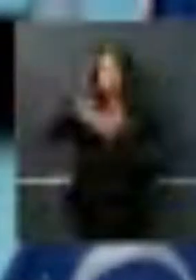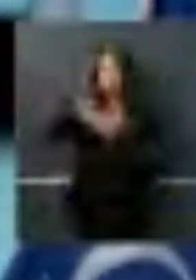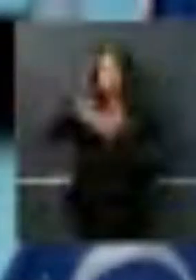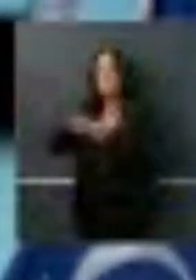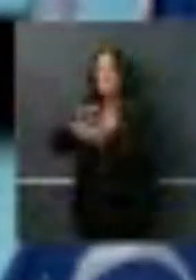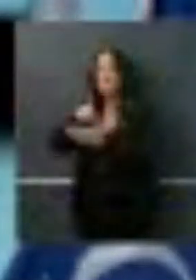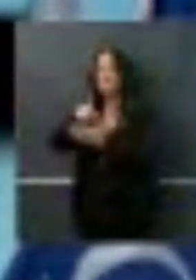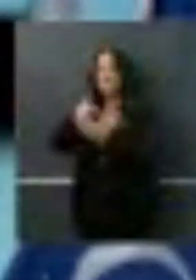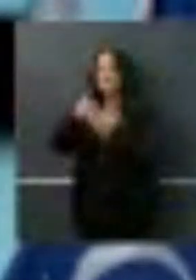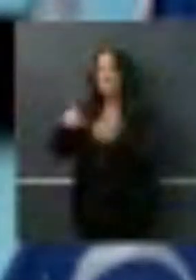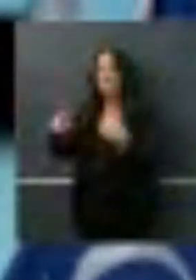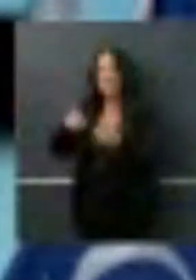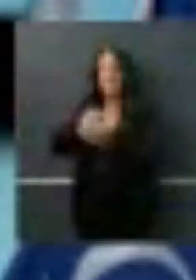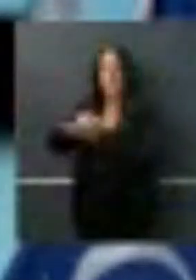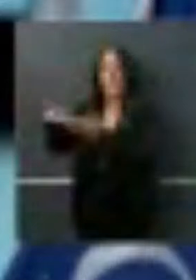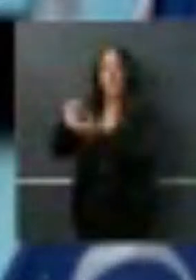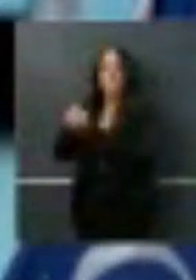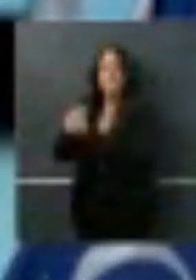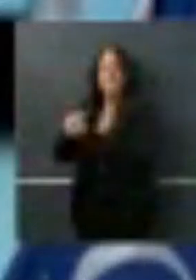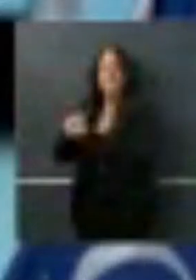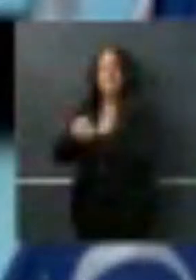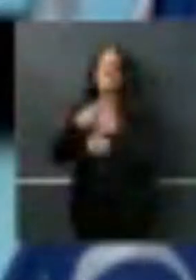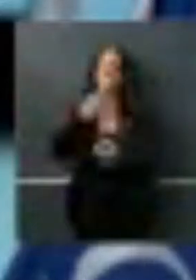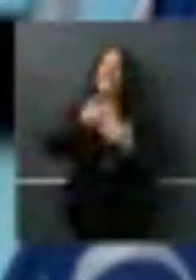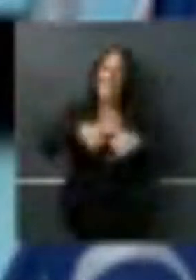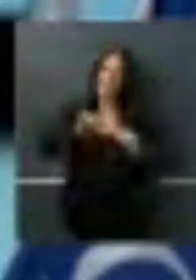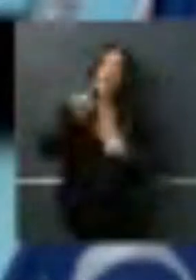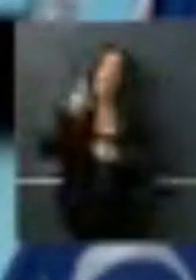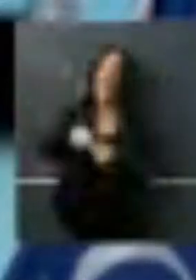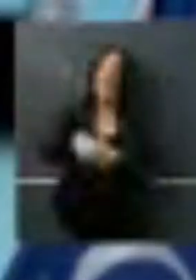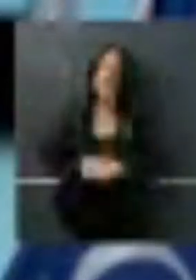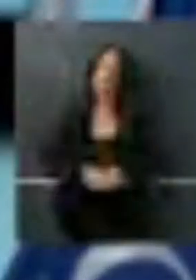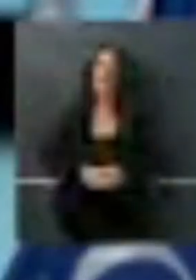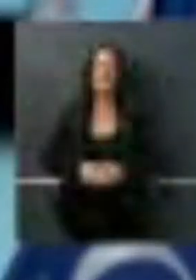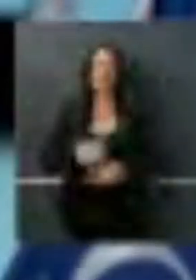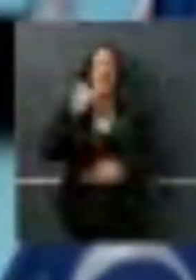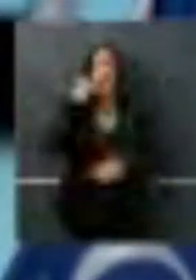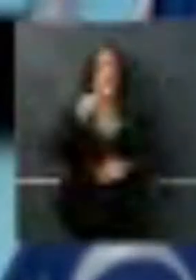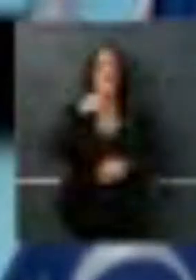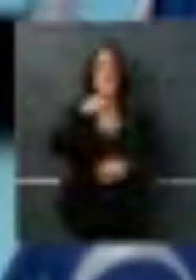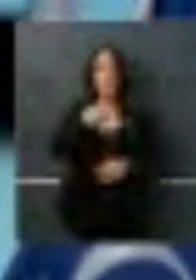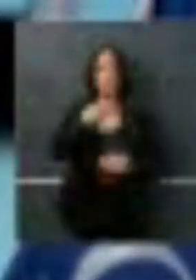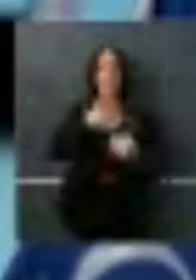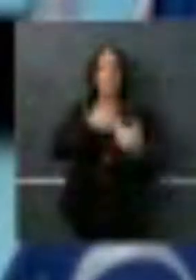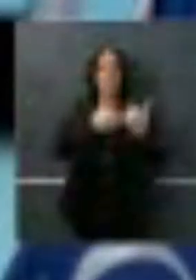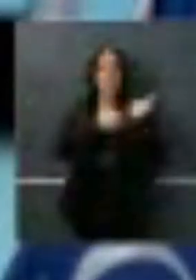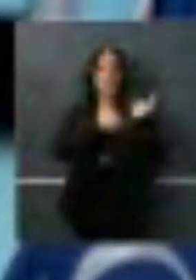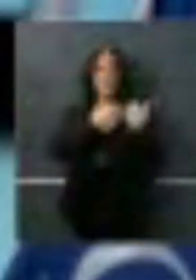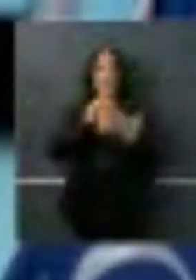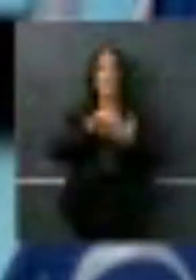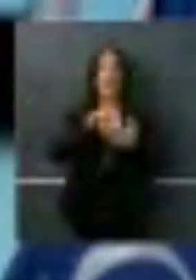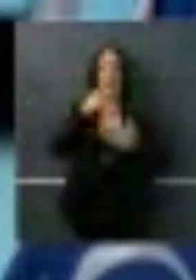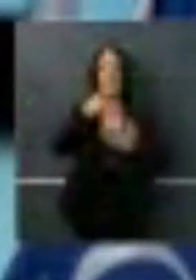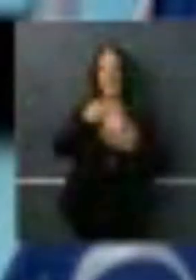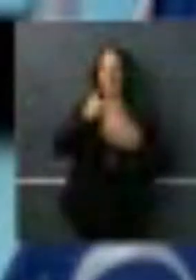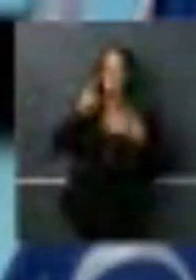a victim or a victim's account, that will continue as well. But for everyone else, no debt collector can take